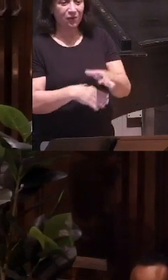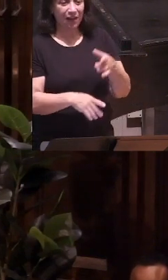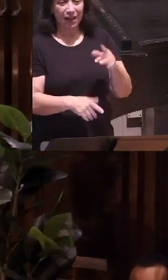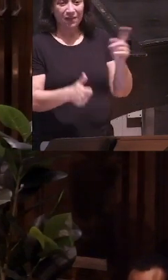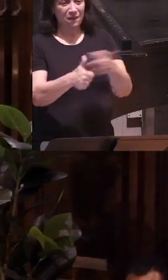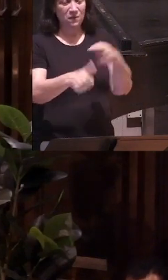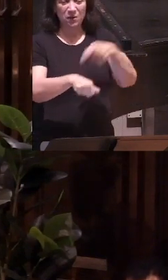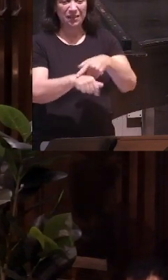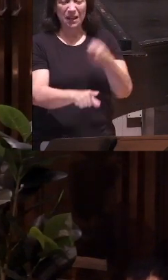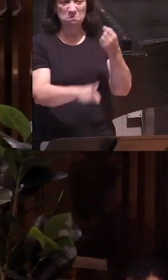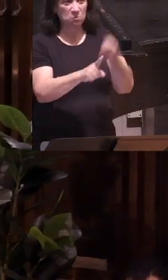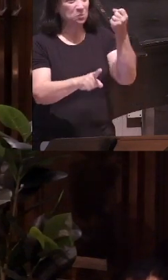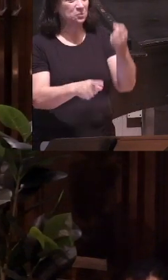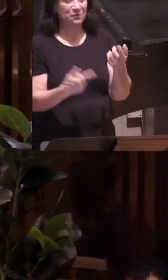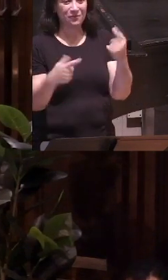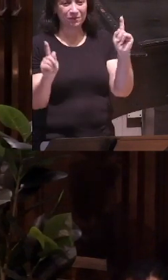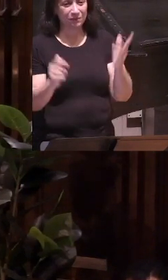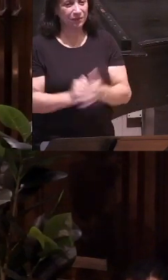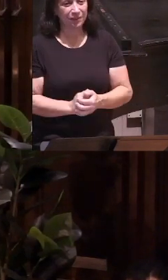the first take.